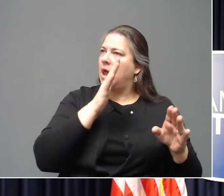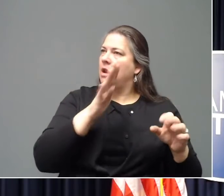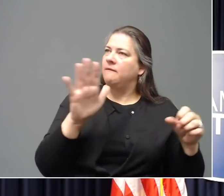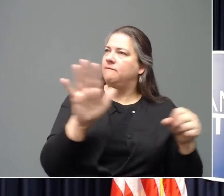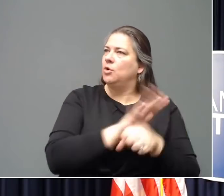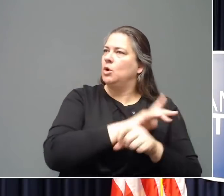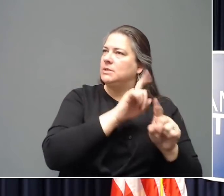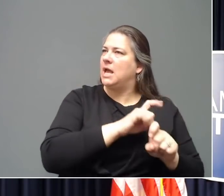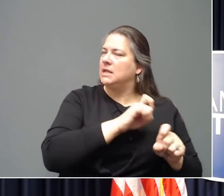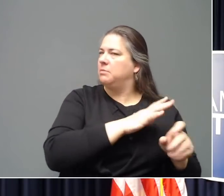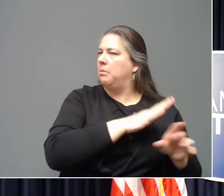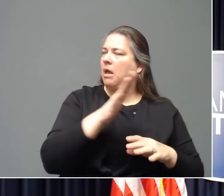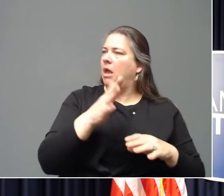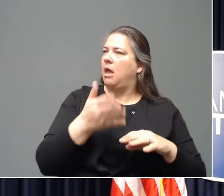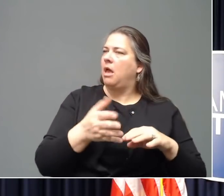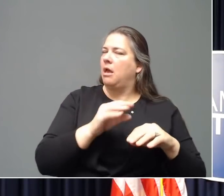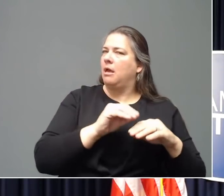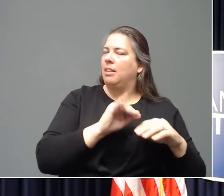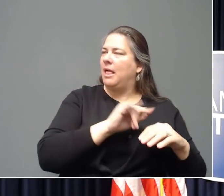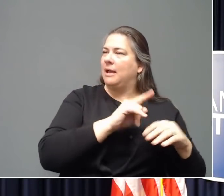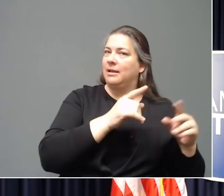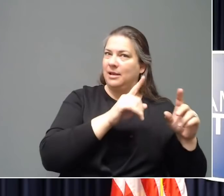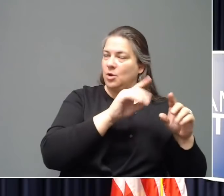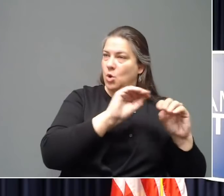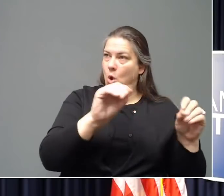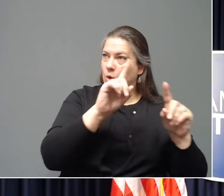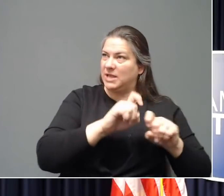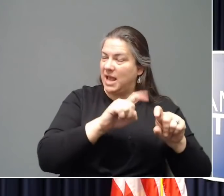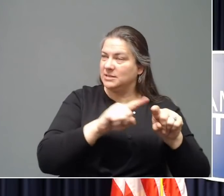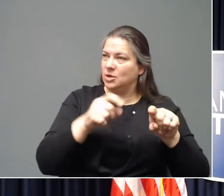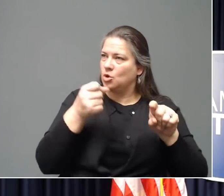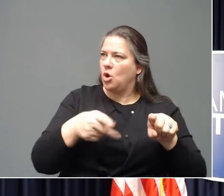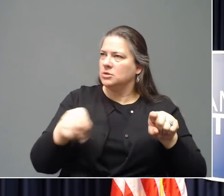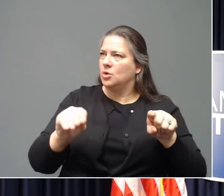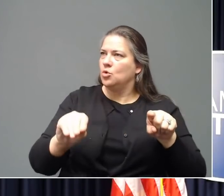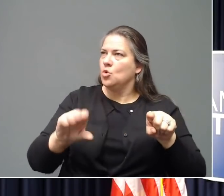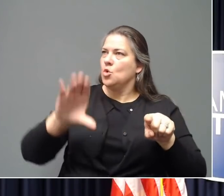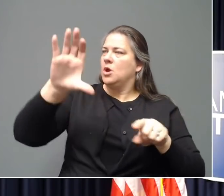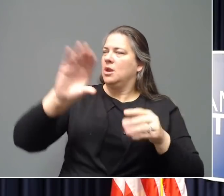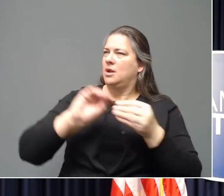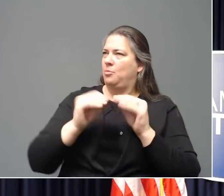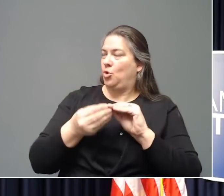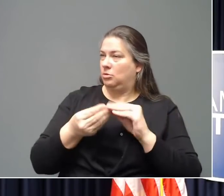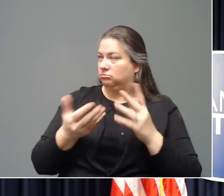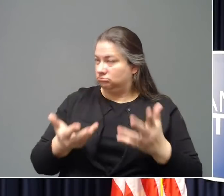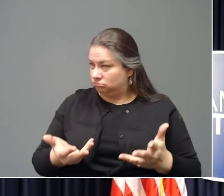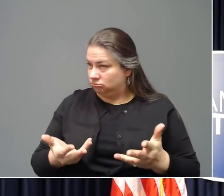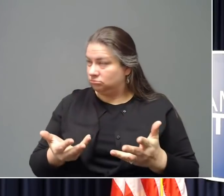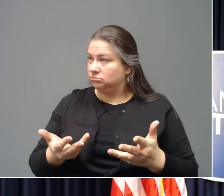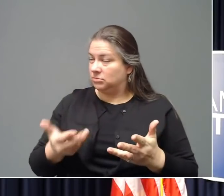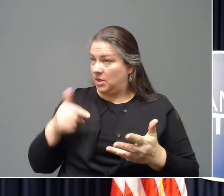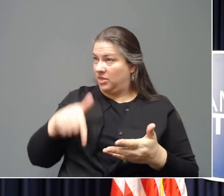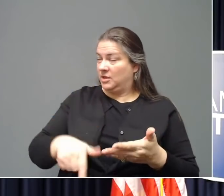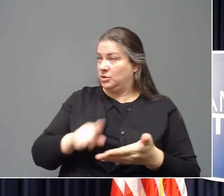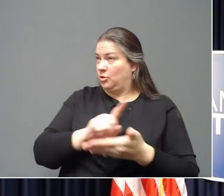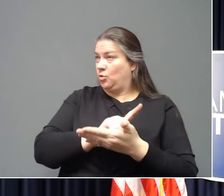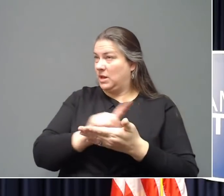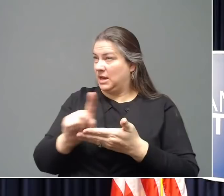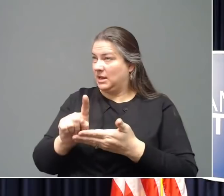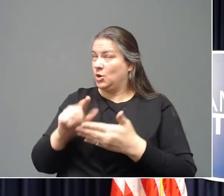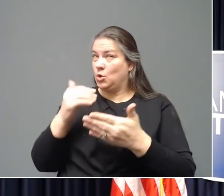wanted to also see if it's your view that we can expect to see similarly high numbers as we finish out this full cycle since New Year's.